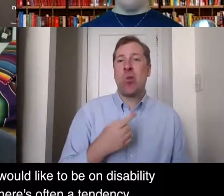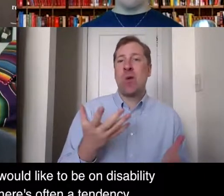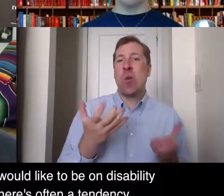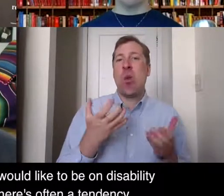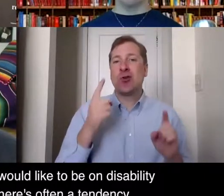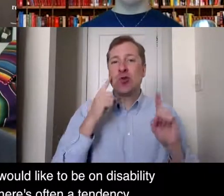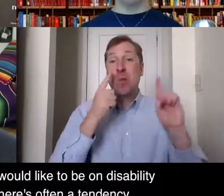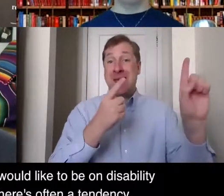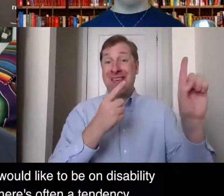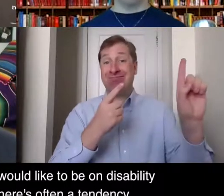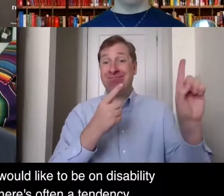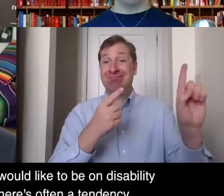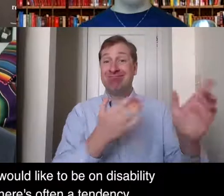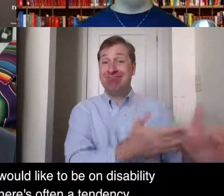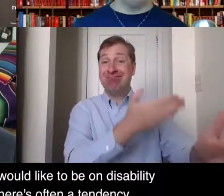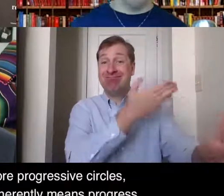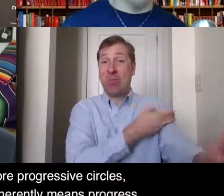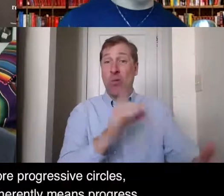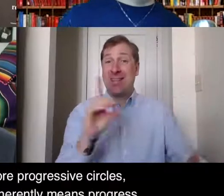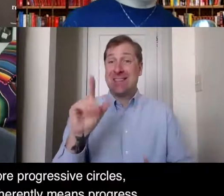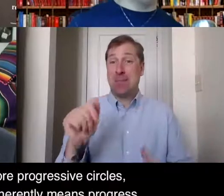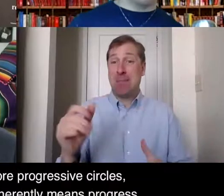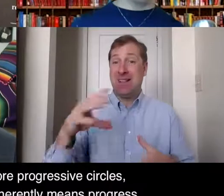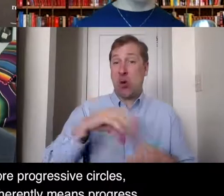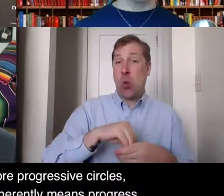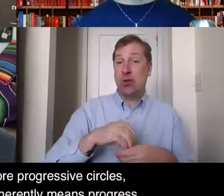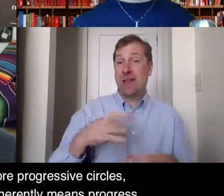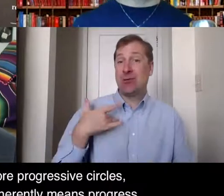inclusion. I think there's often a tendency, particularly in